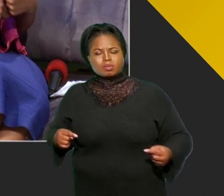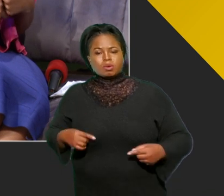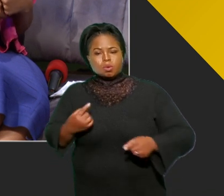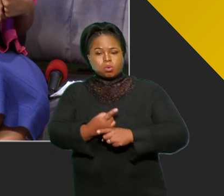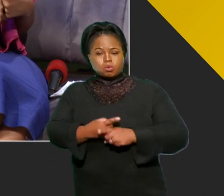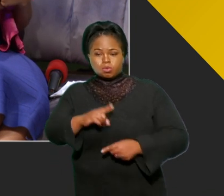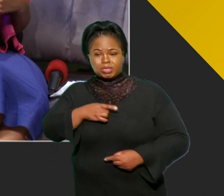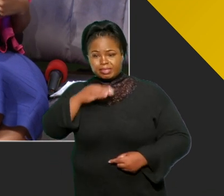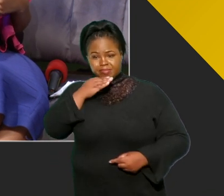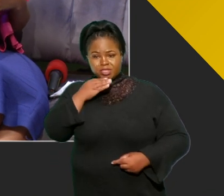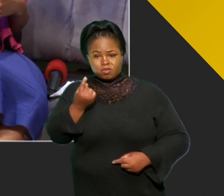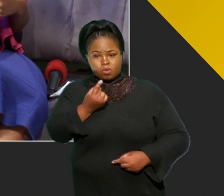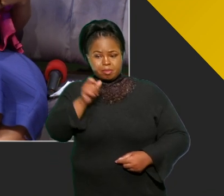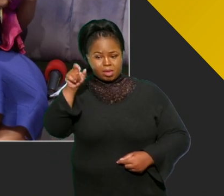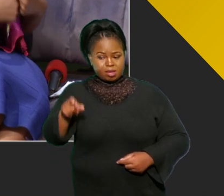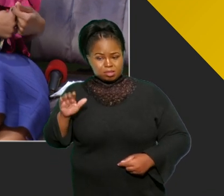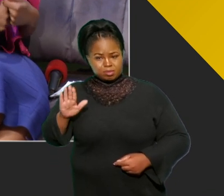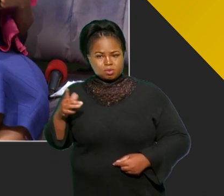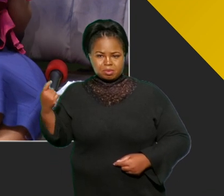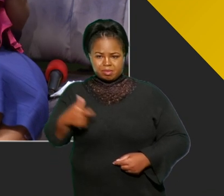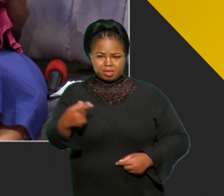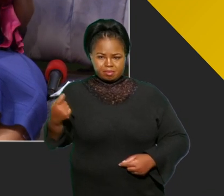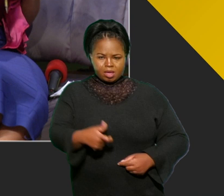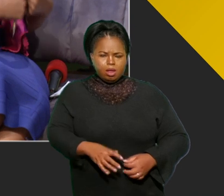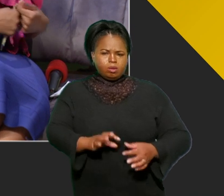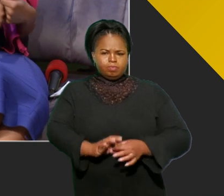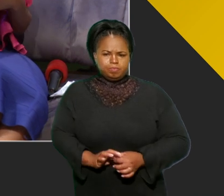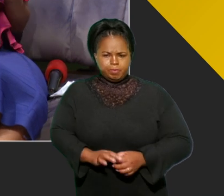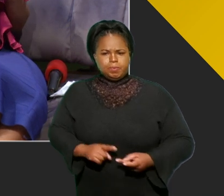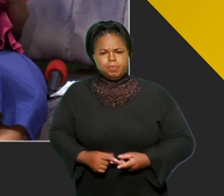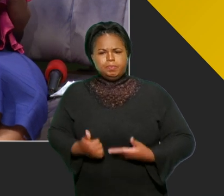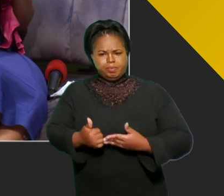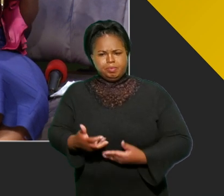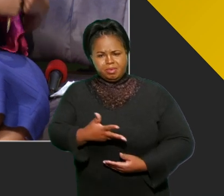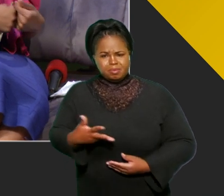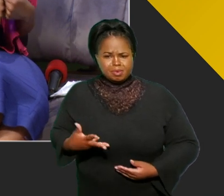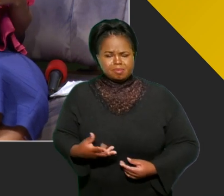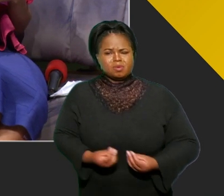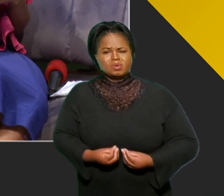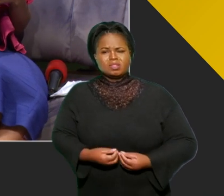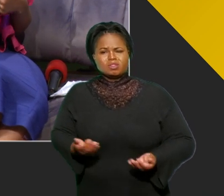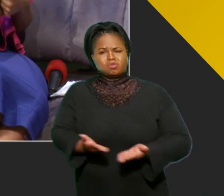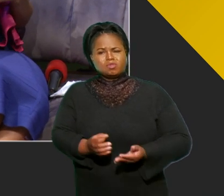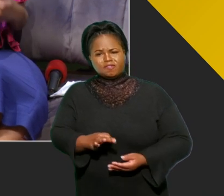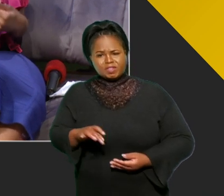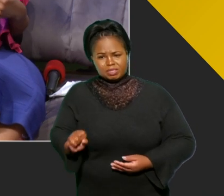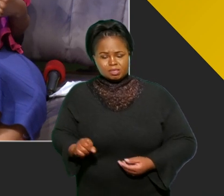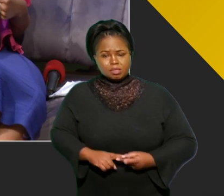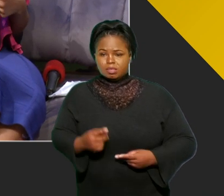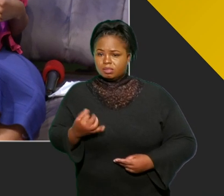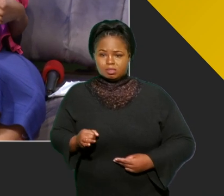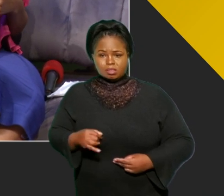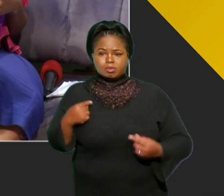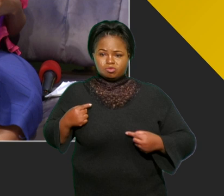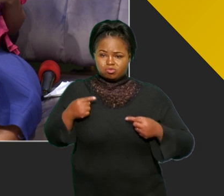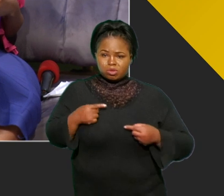not only for Yene as a tenant who's paying black tax rai, utusha mamaka bondi, utusha ka school fee sabana, and then still have to come